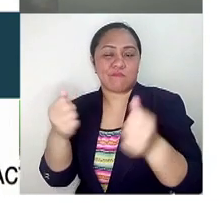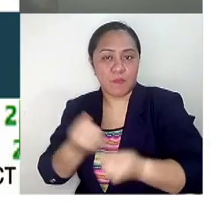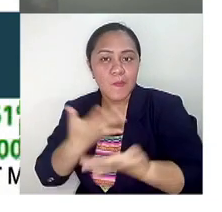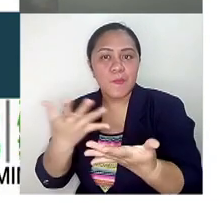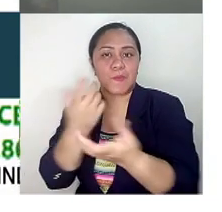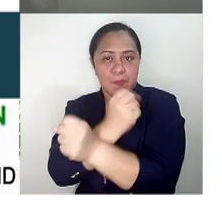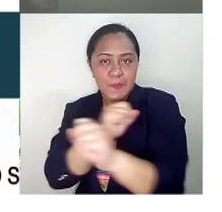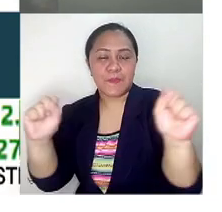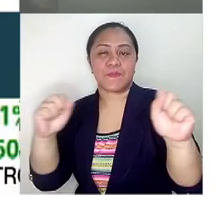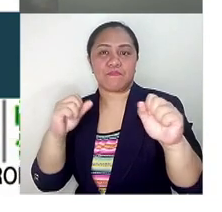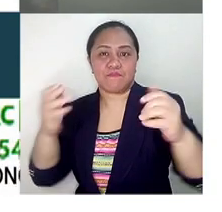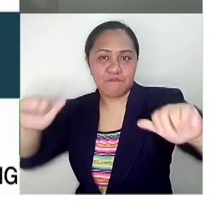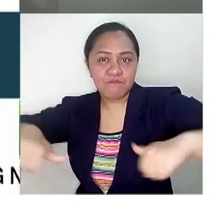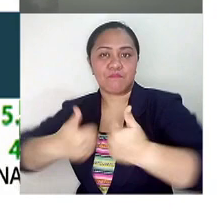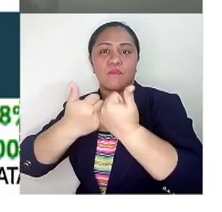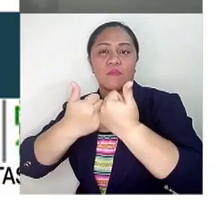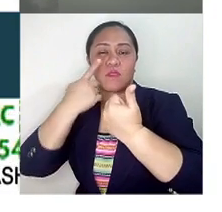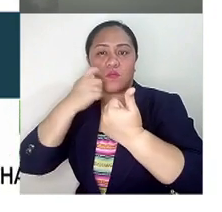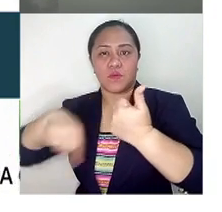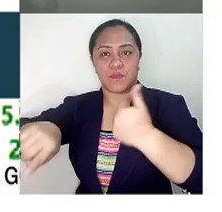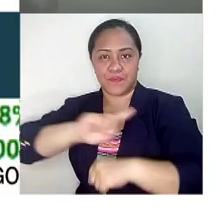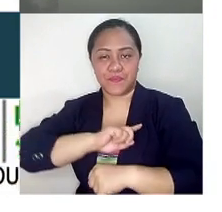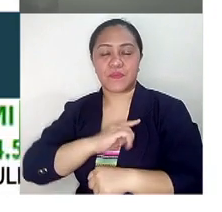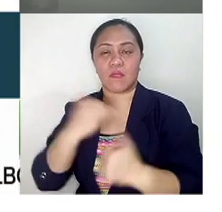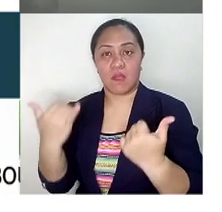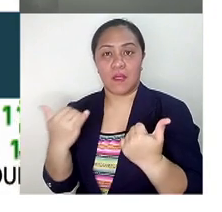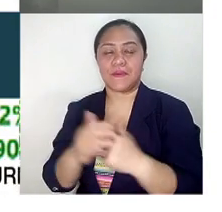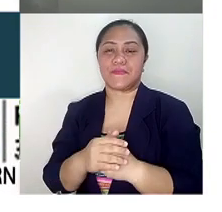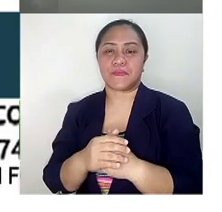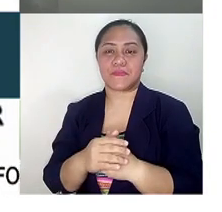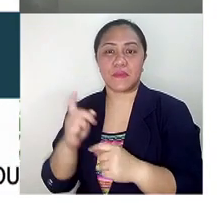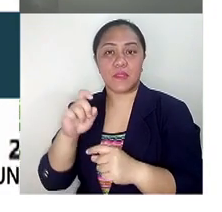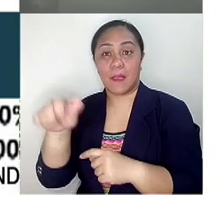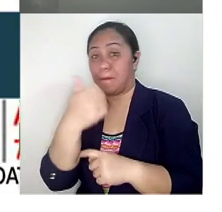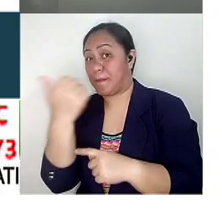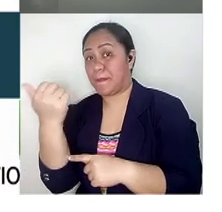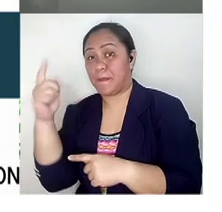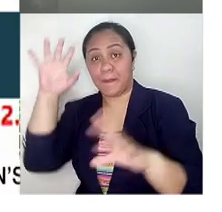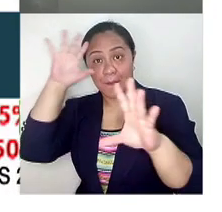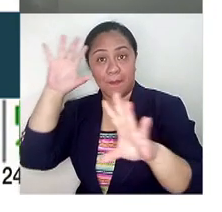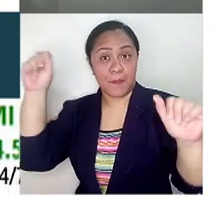challenge that is before us, but other quarters, especially the president himself,